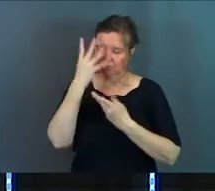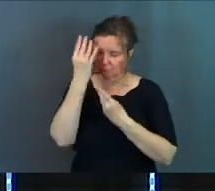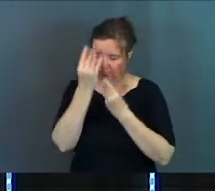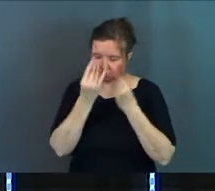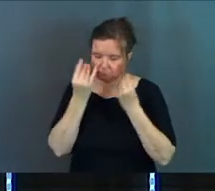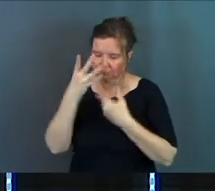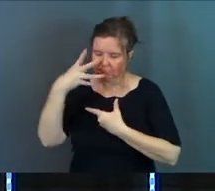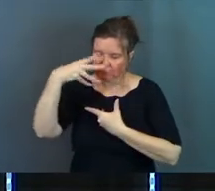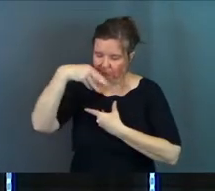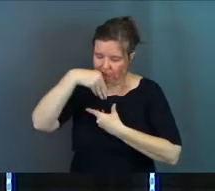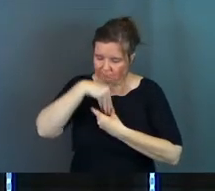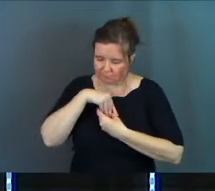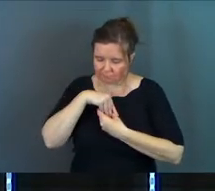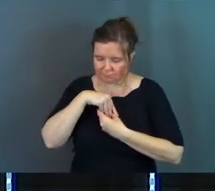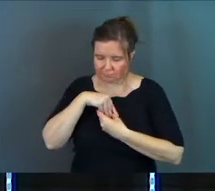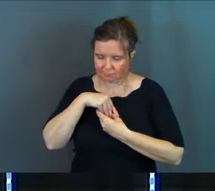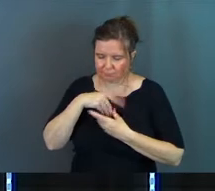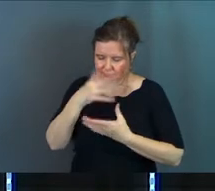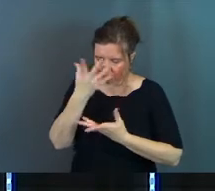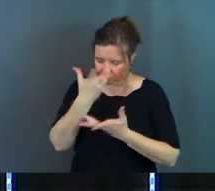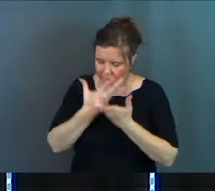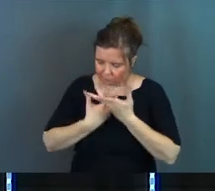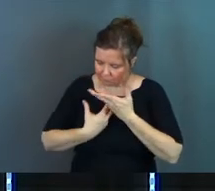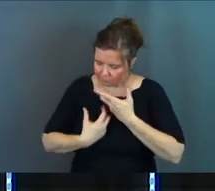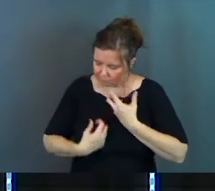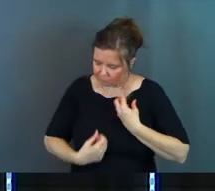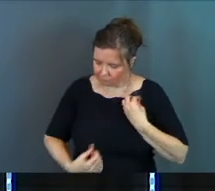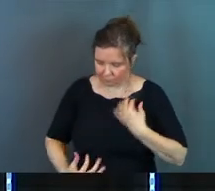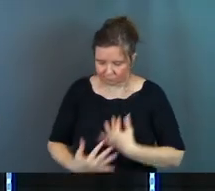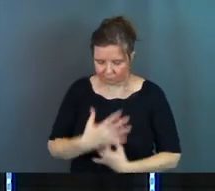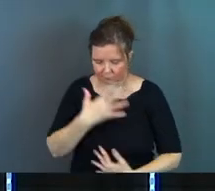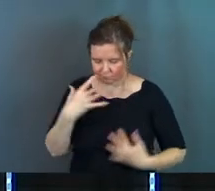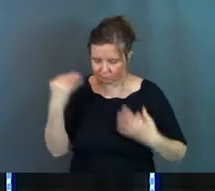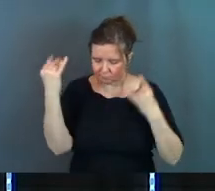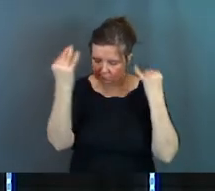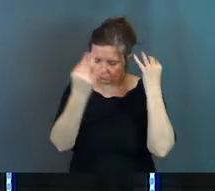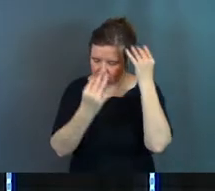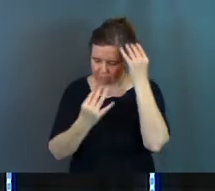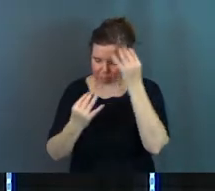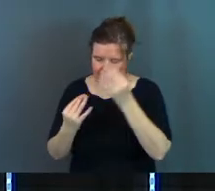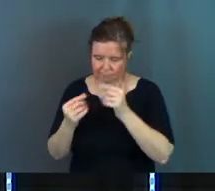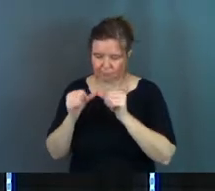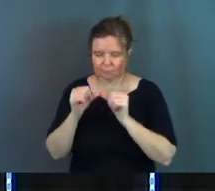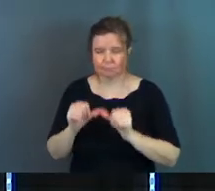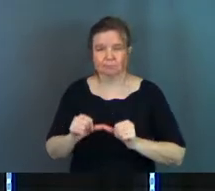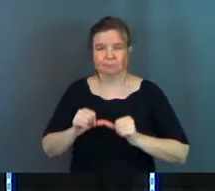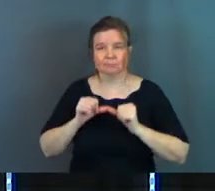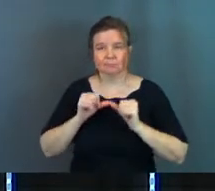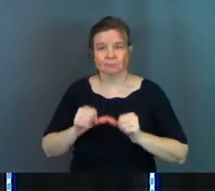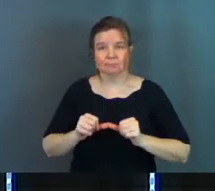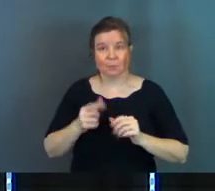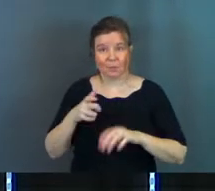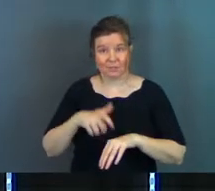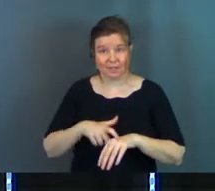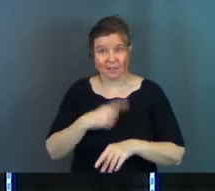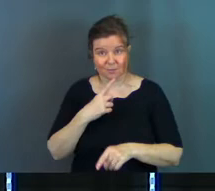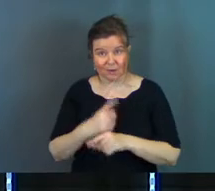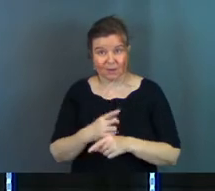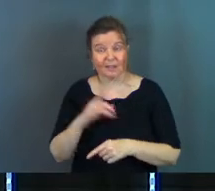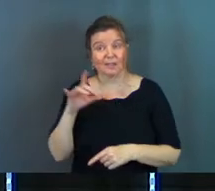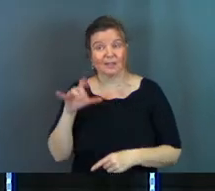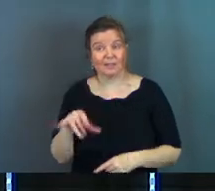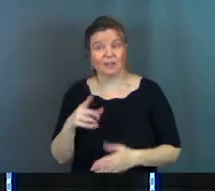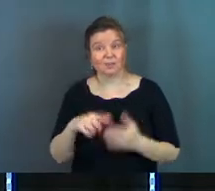in you richly. Let it seep over time. Amen? Because